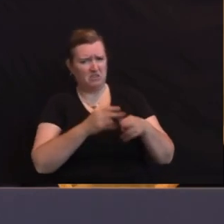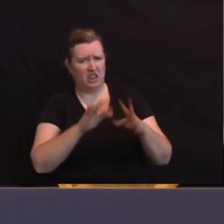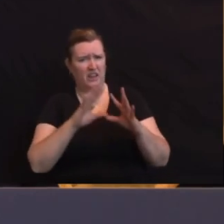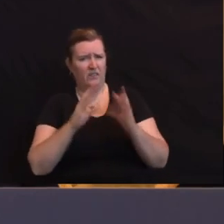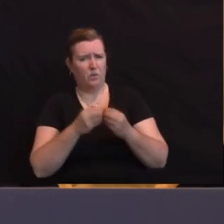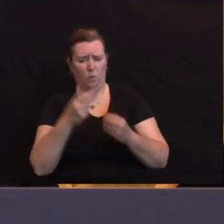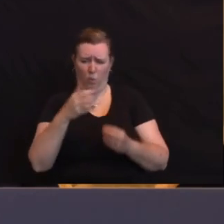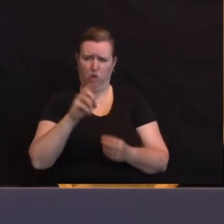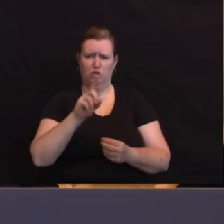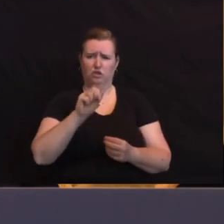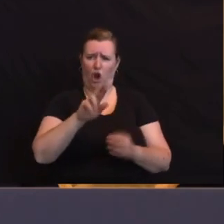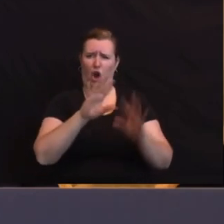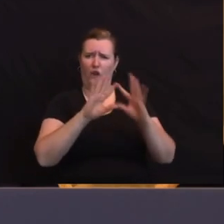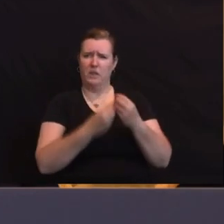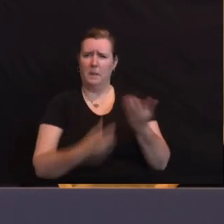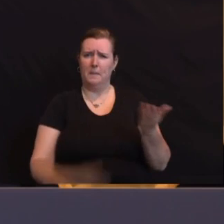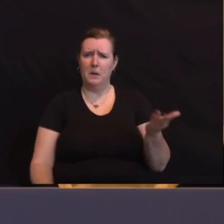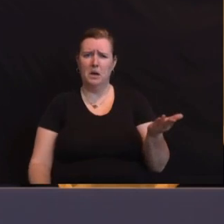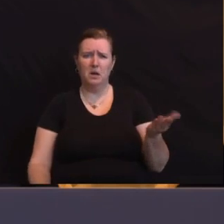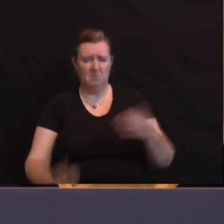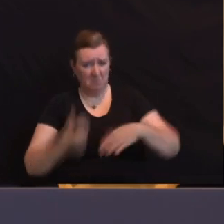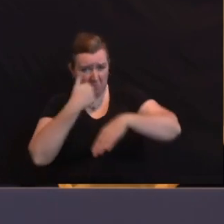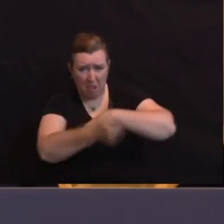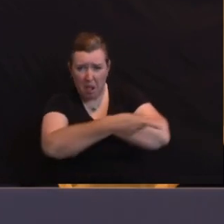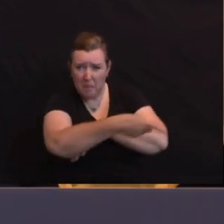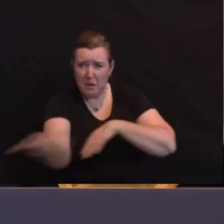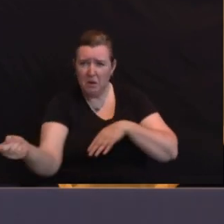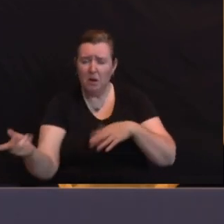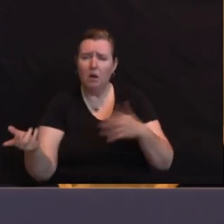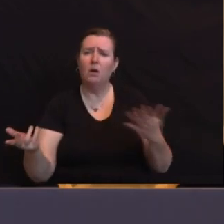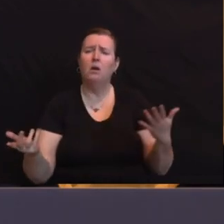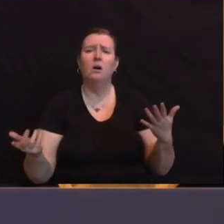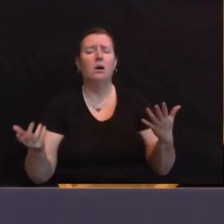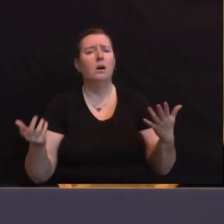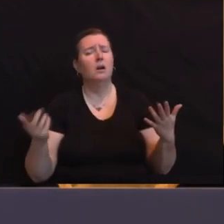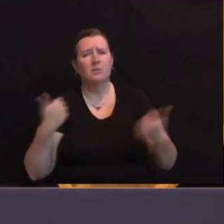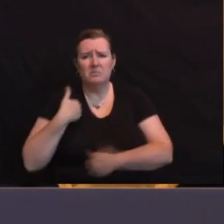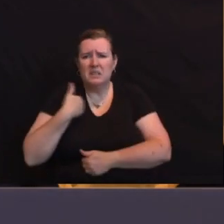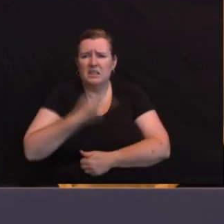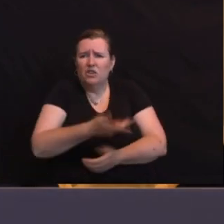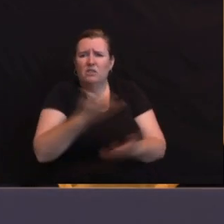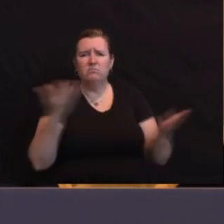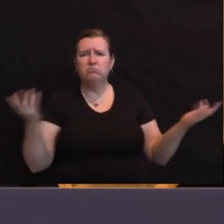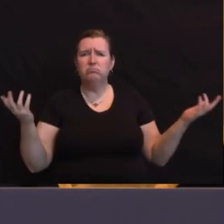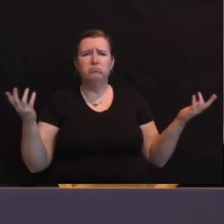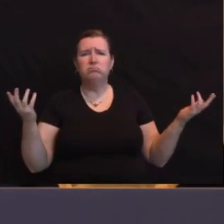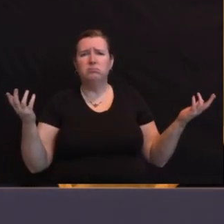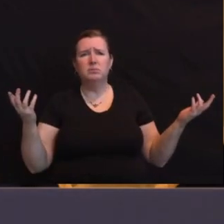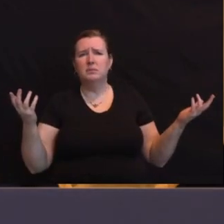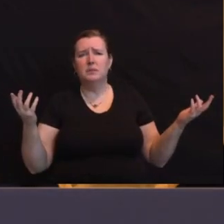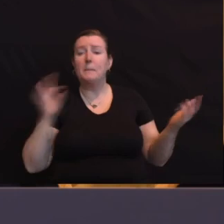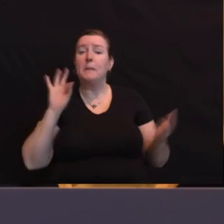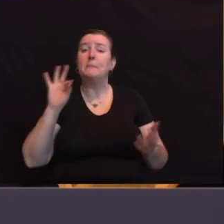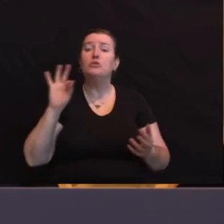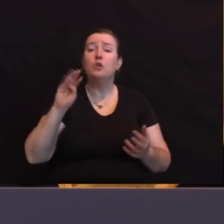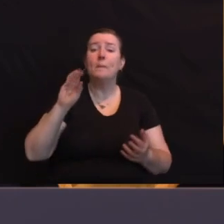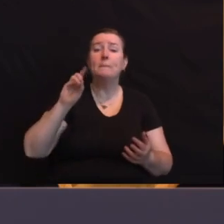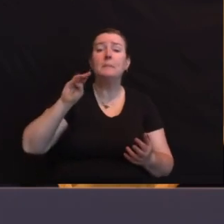I just would repeat that the Bedminster trip should never have taken place. I did last night, by the way, I'm not getting political, I did